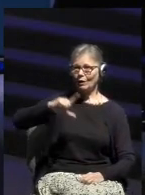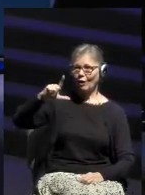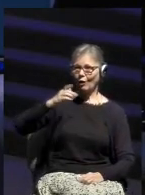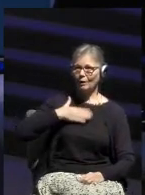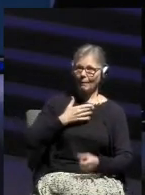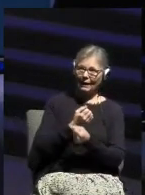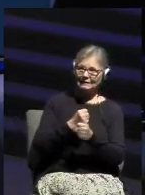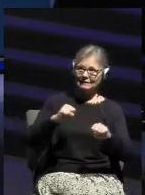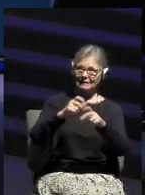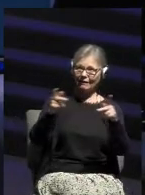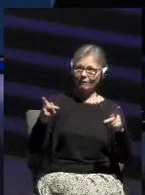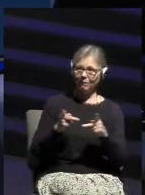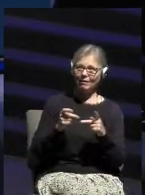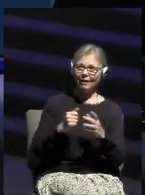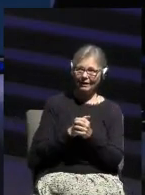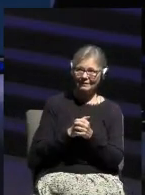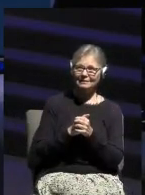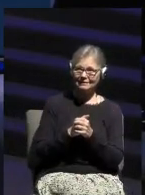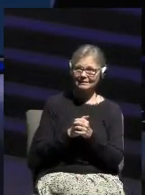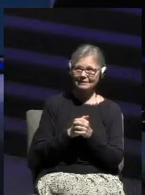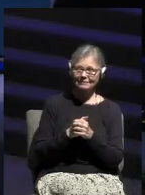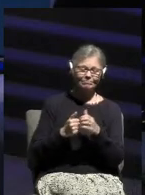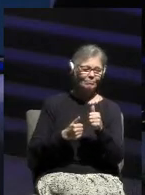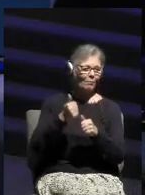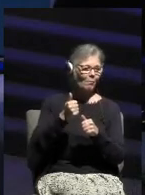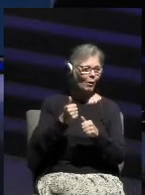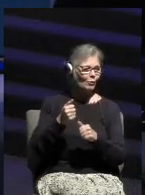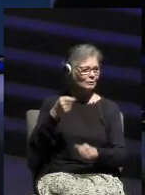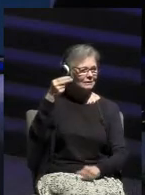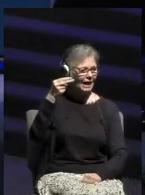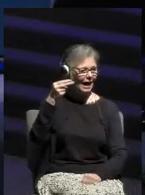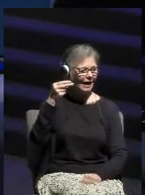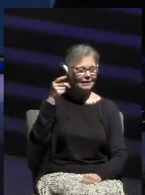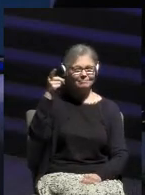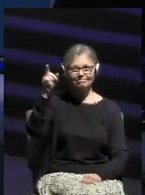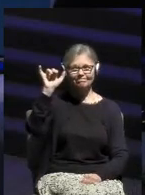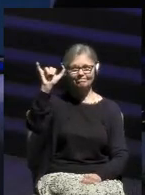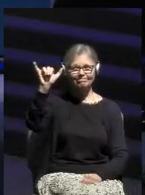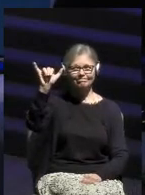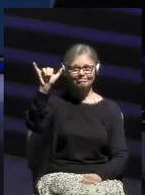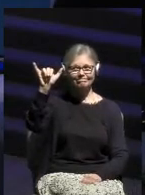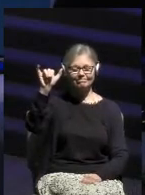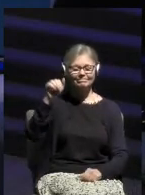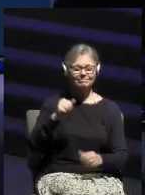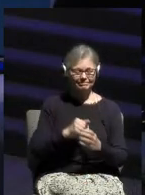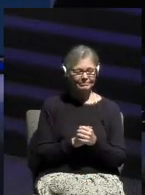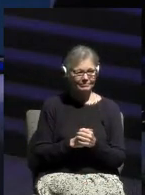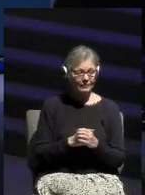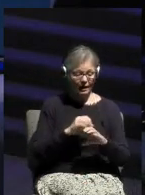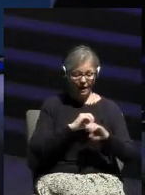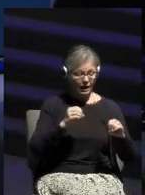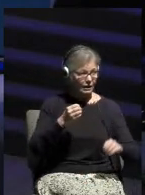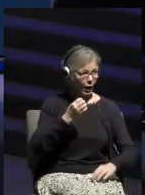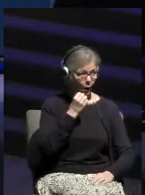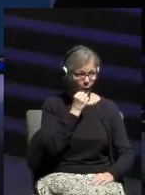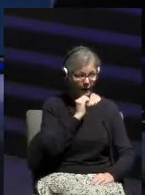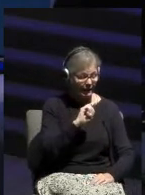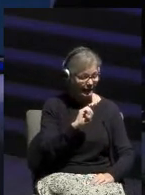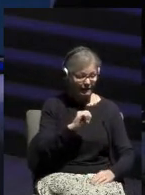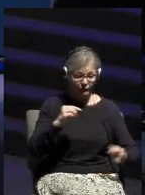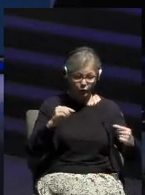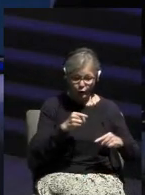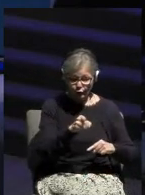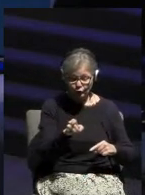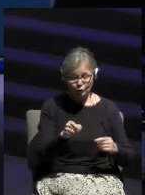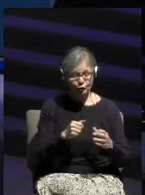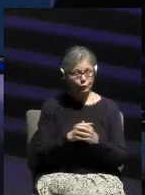my refuge. Even the Most High, thy habitation. There shall be no evil befall thee, neither shall